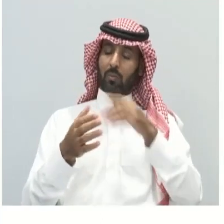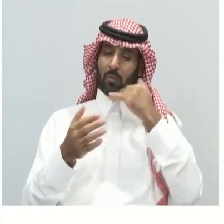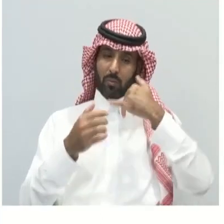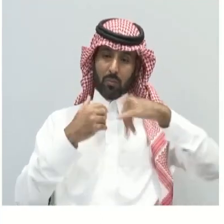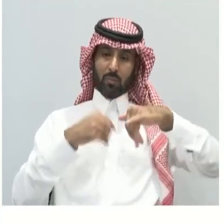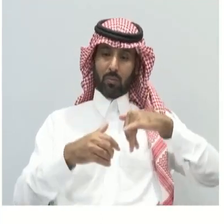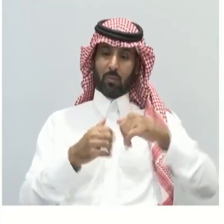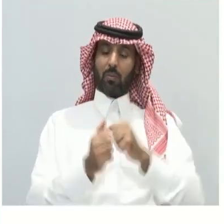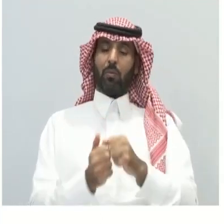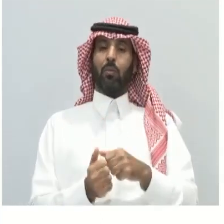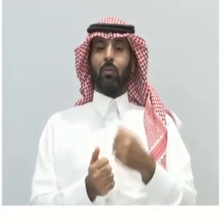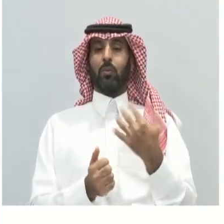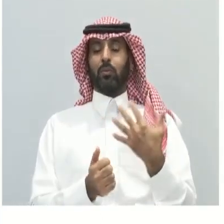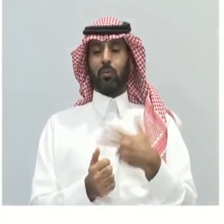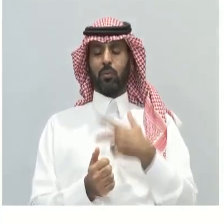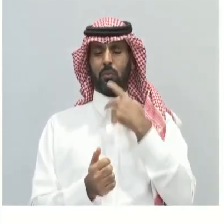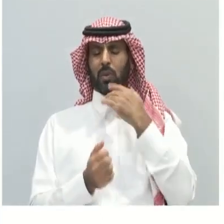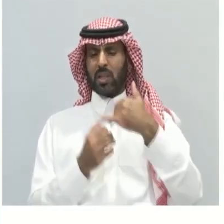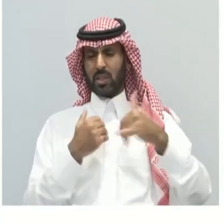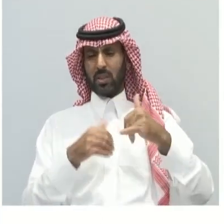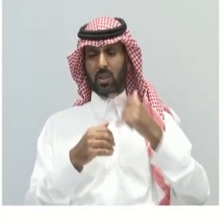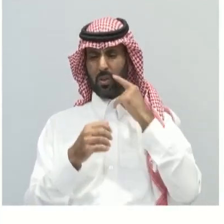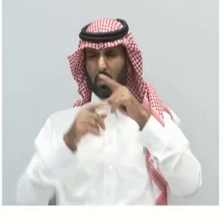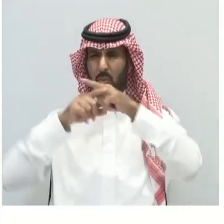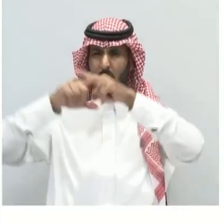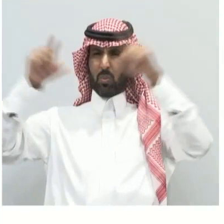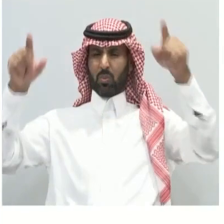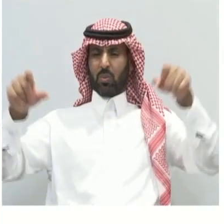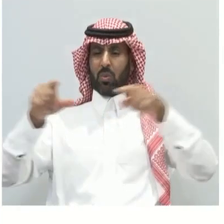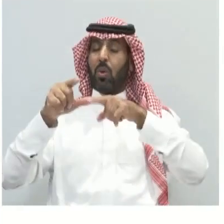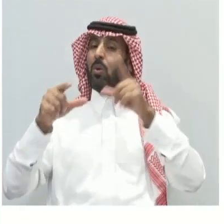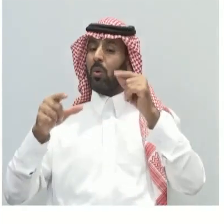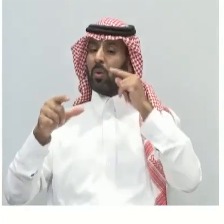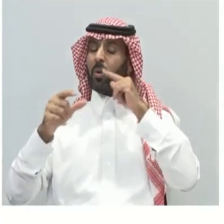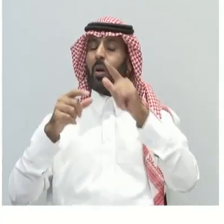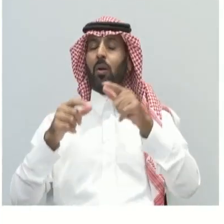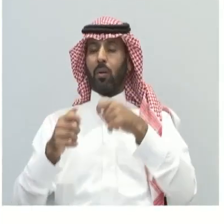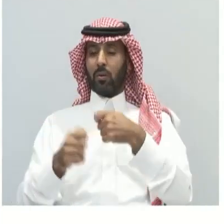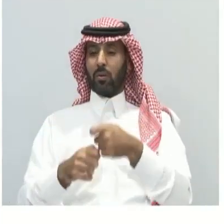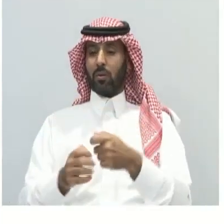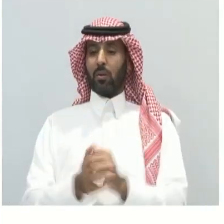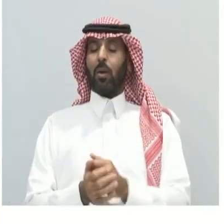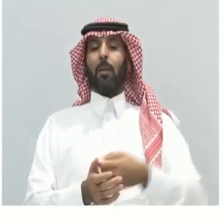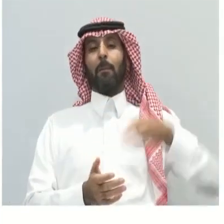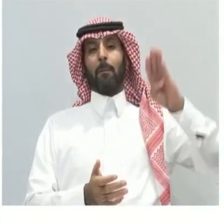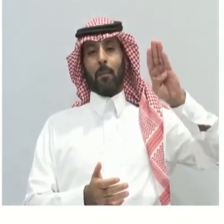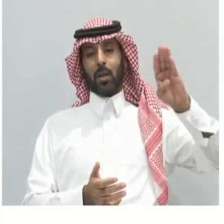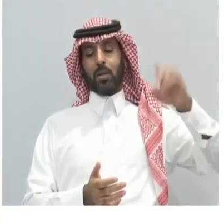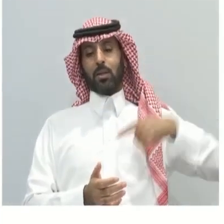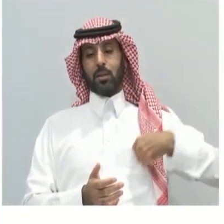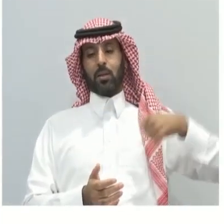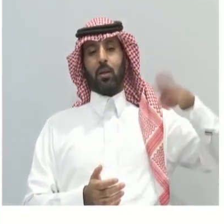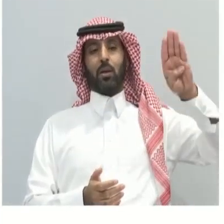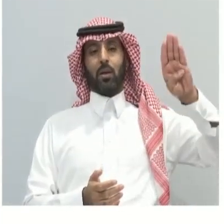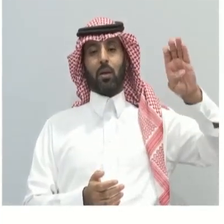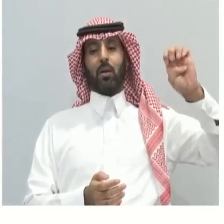can't miss it. It has a huge sign that says best art supplies. Fahad, right. I see it